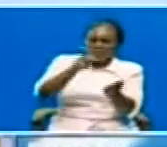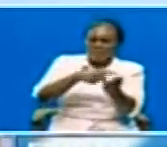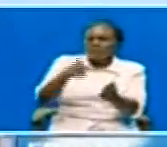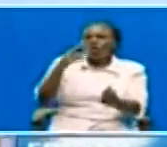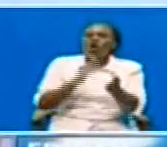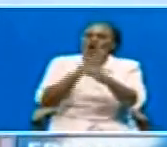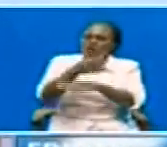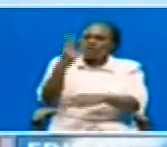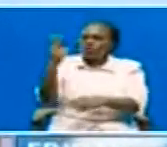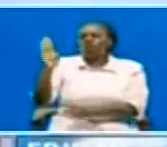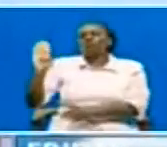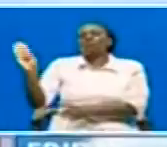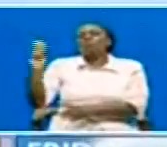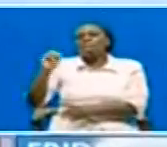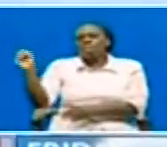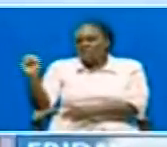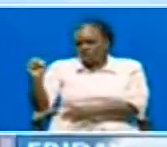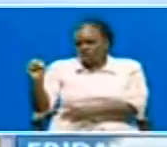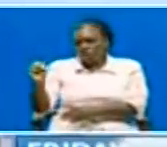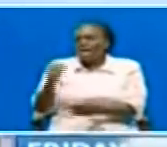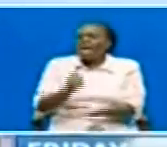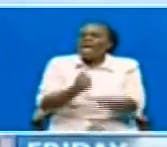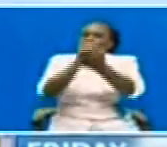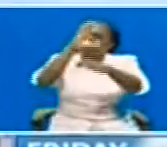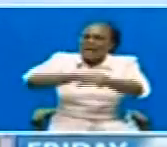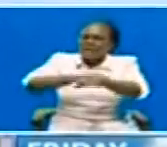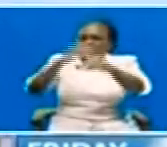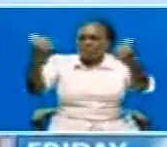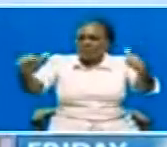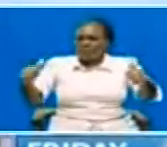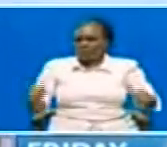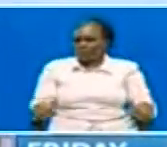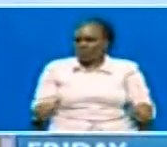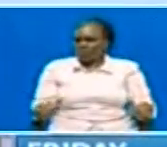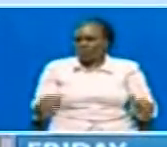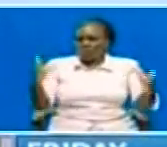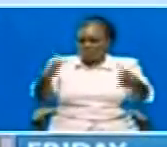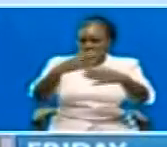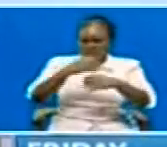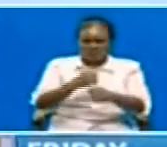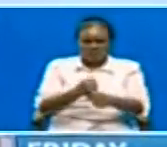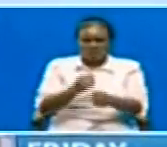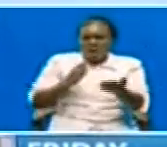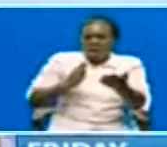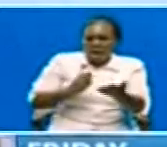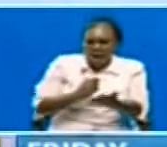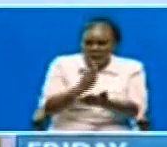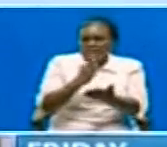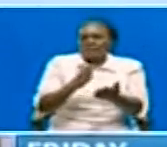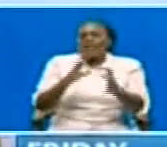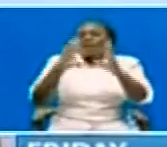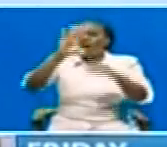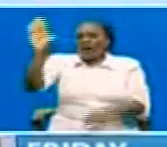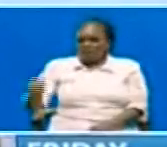shillings with no sort of assistance from any quarter. As an organization, Haki Africa and the family of